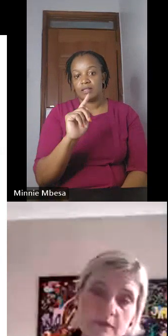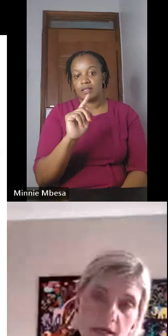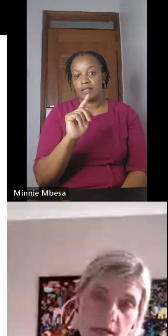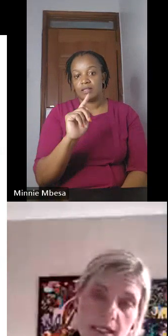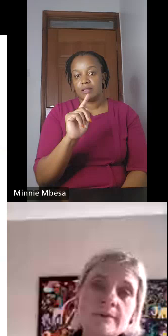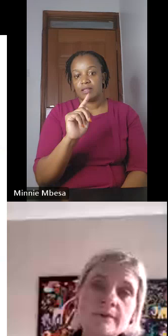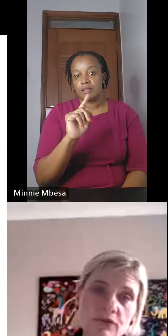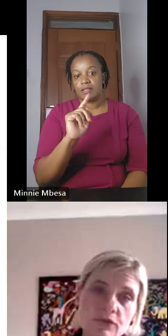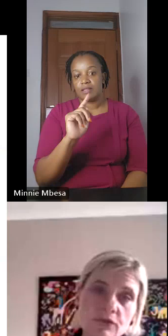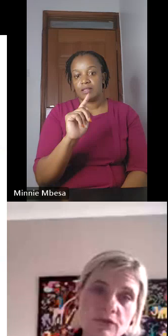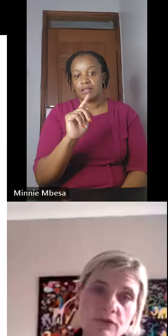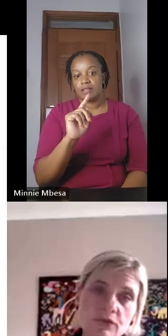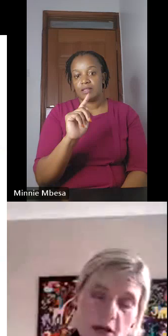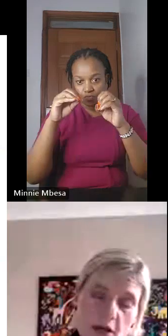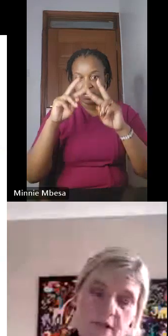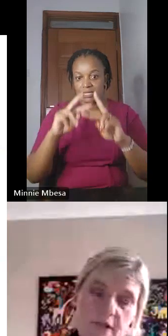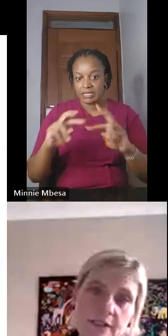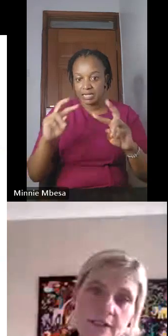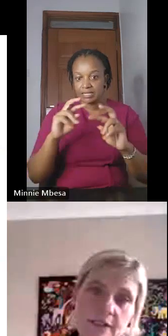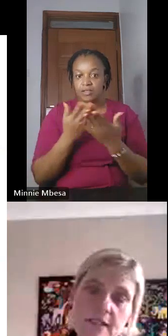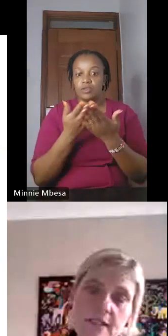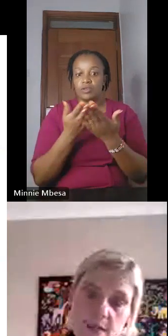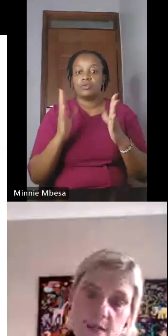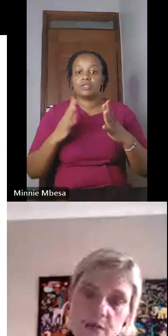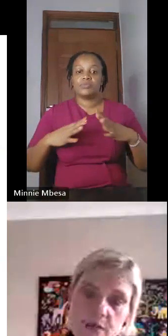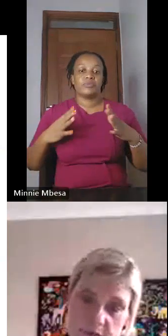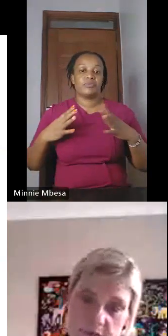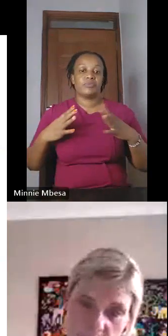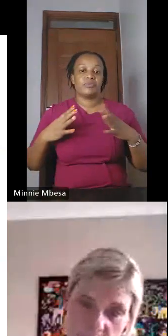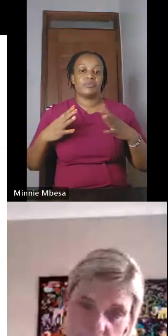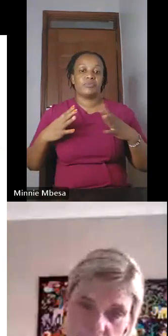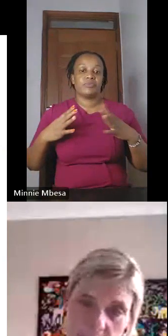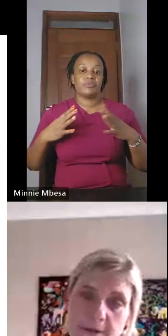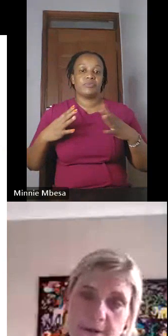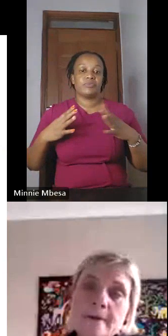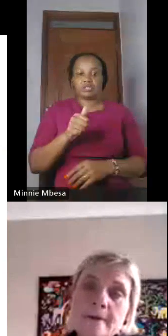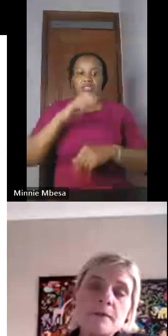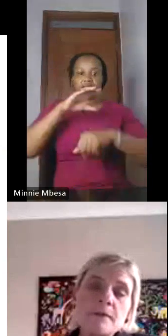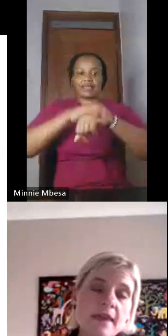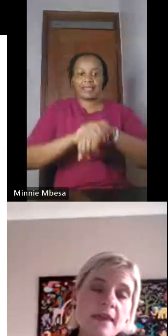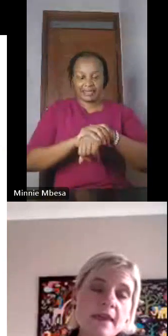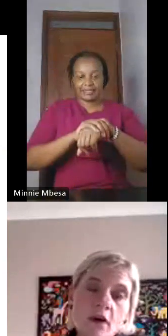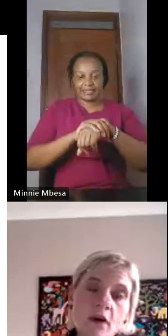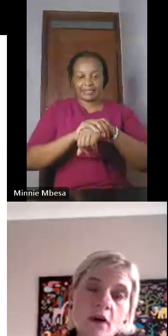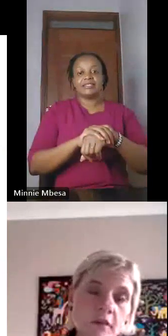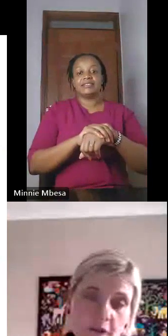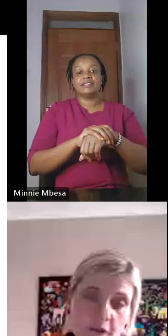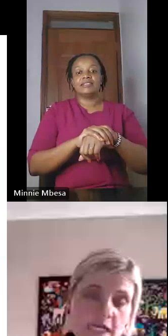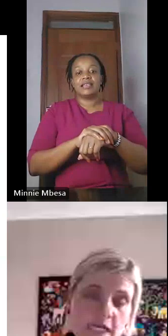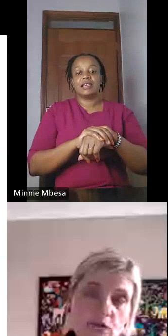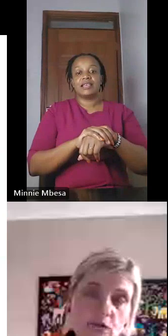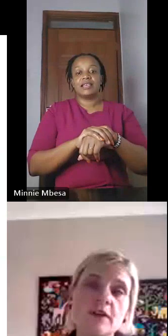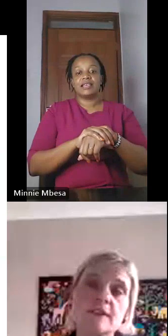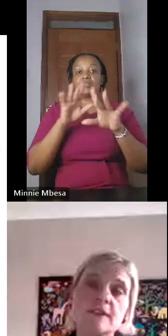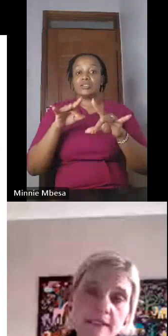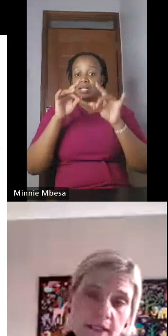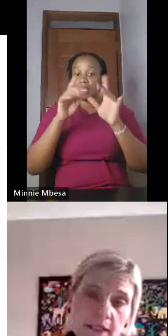people generally do not get offered an Australia Awards scholarship. There are over